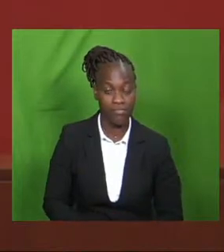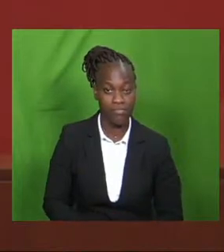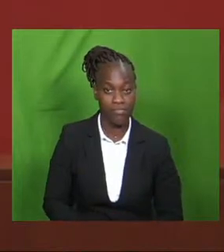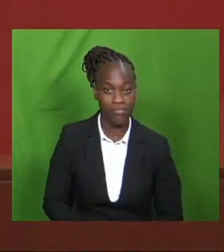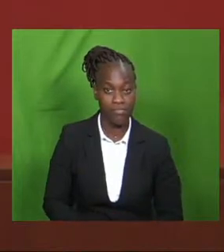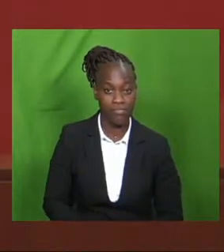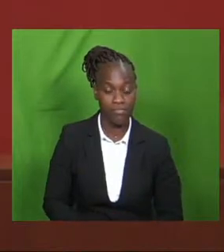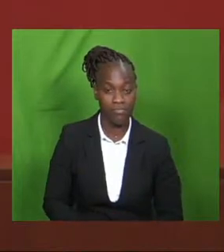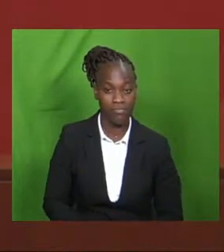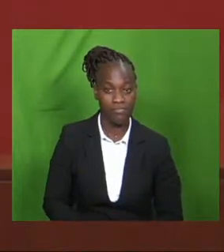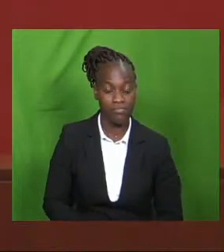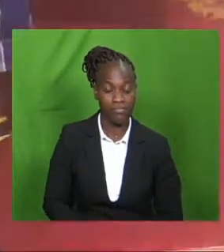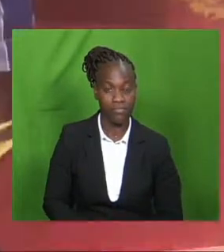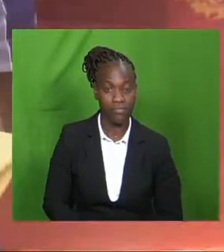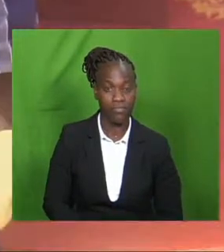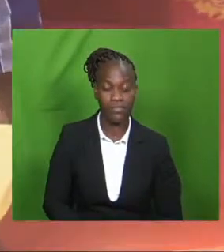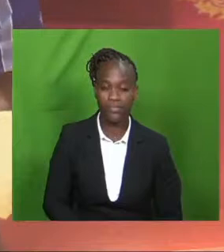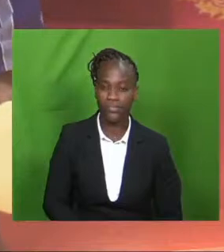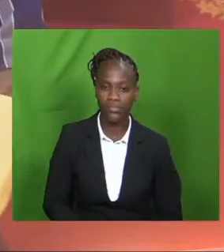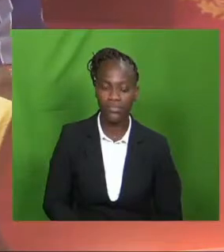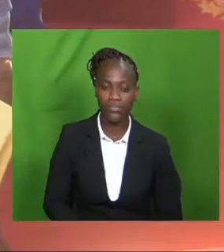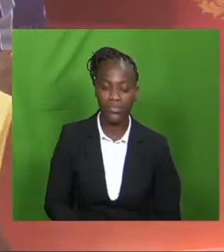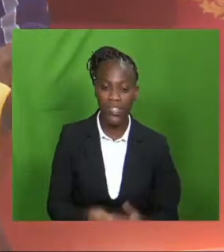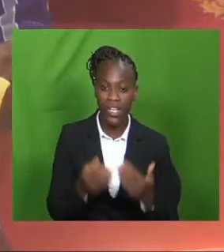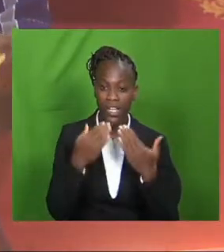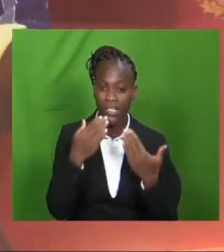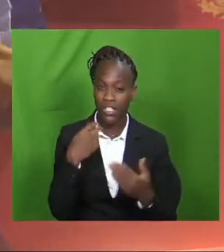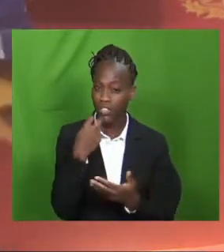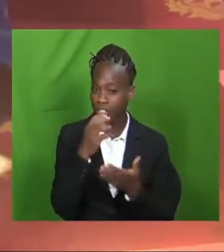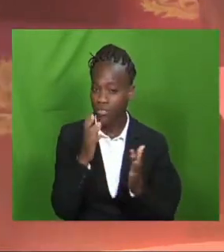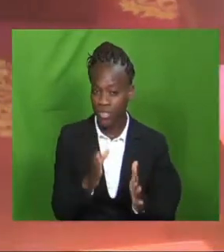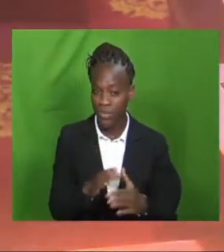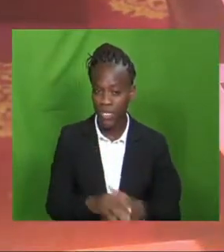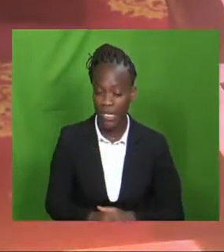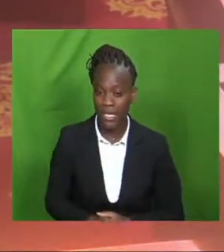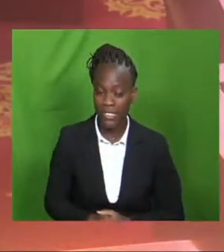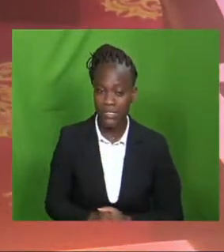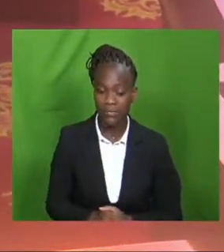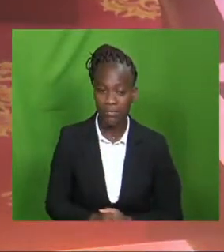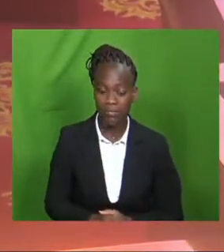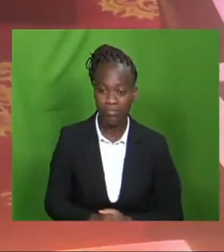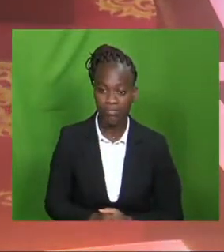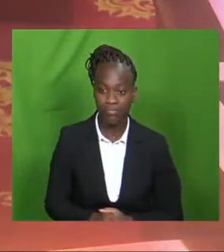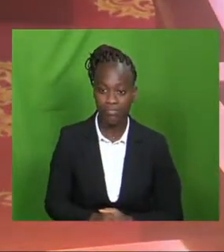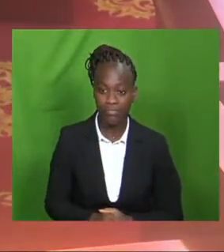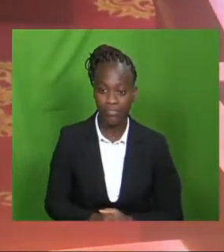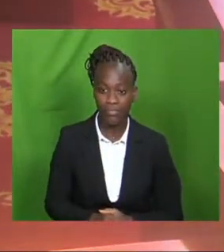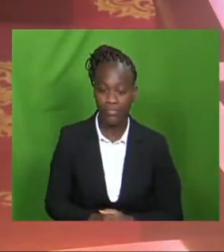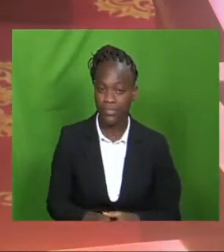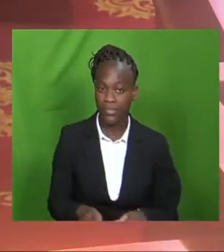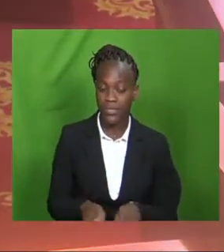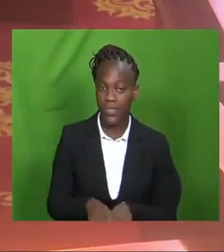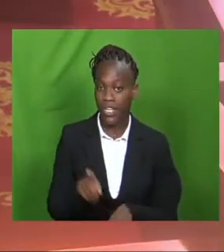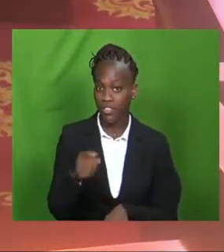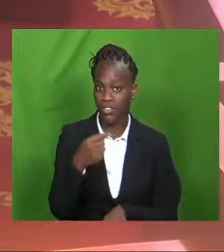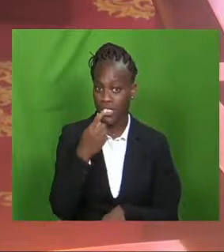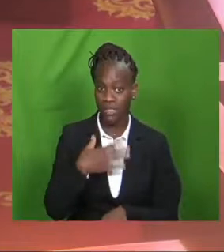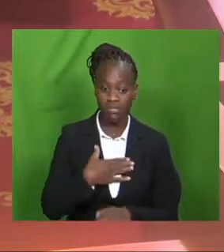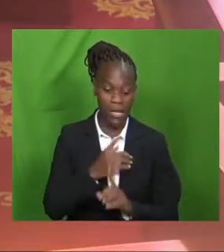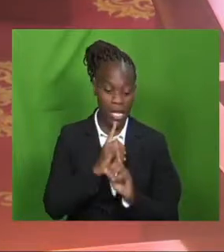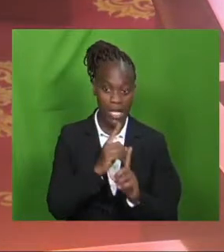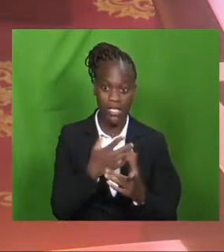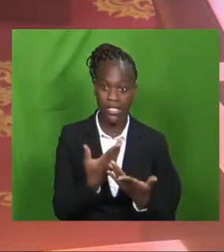Thank you, Mr. Speaker. Mr. Speaker, as indicated in my answer,